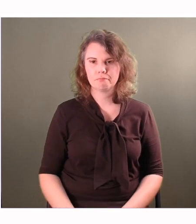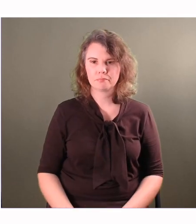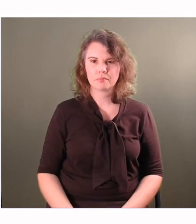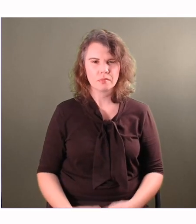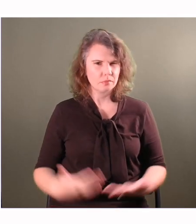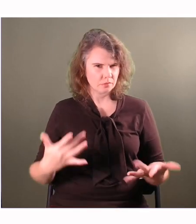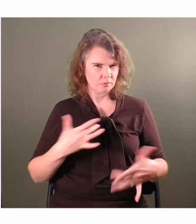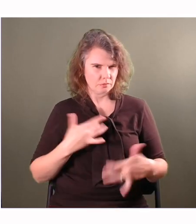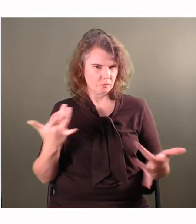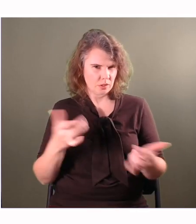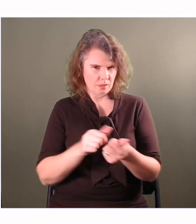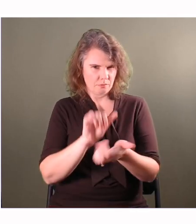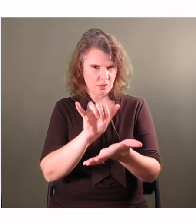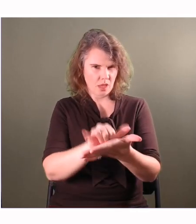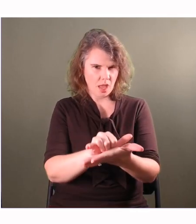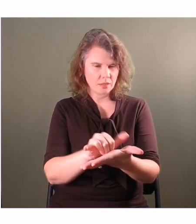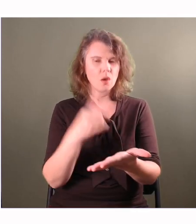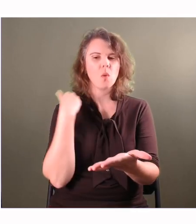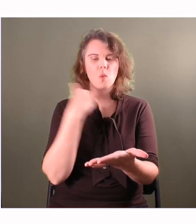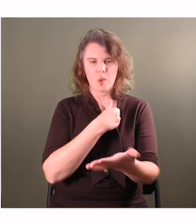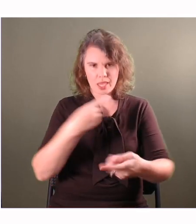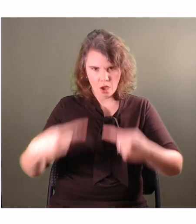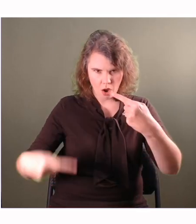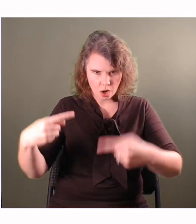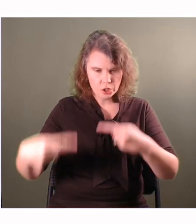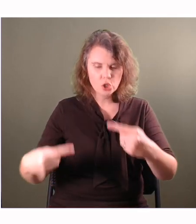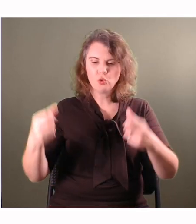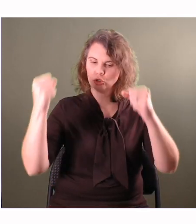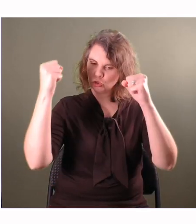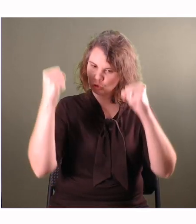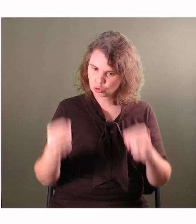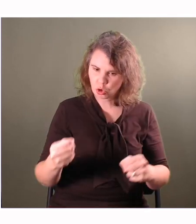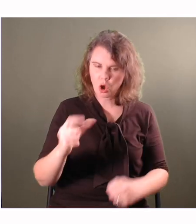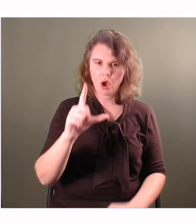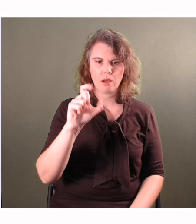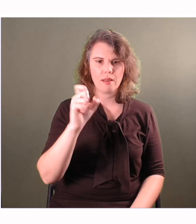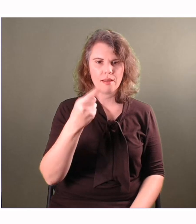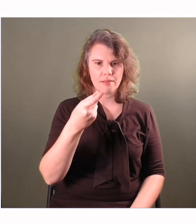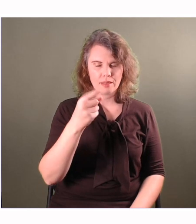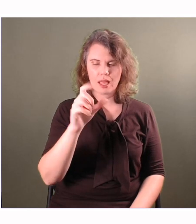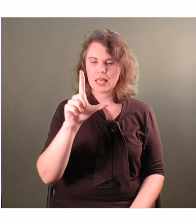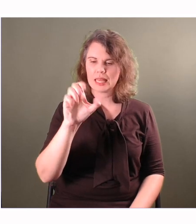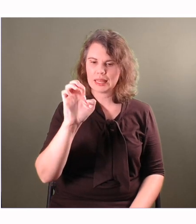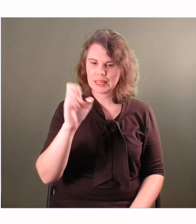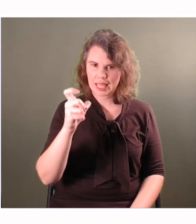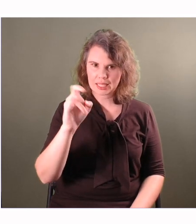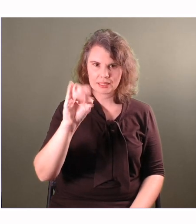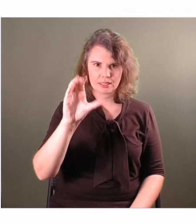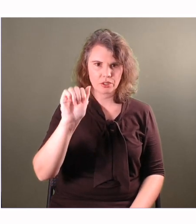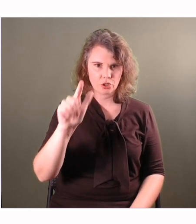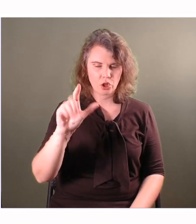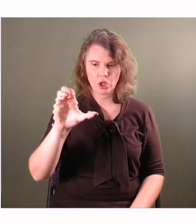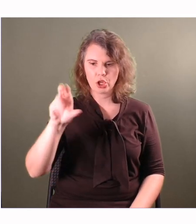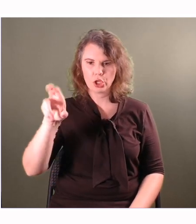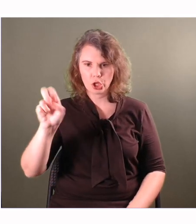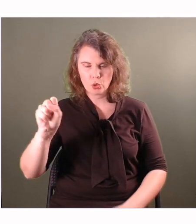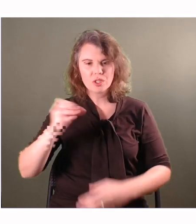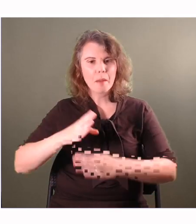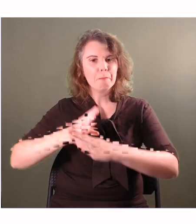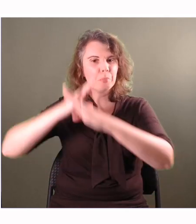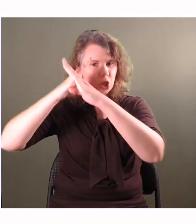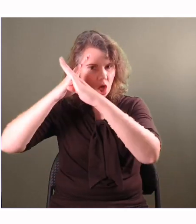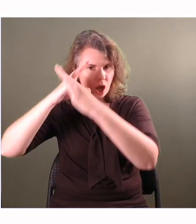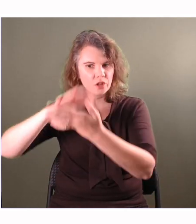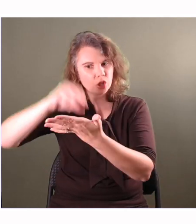So what's going on? We argue that strong lexical cues in adults block the learning of